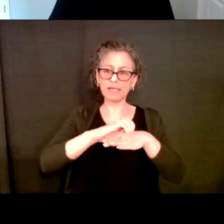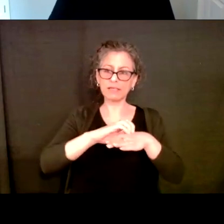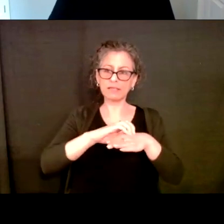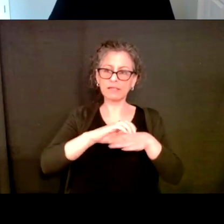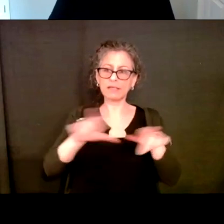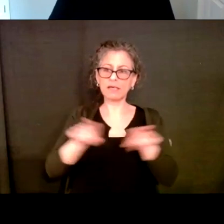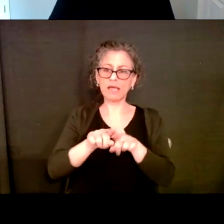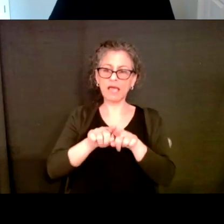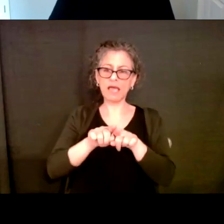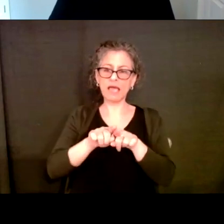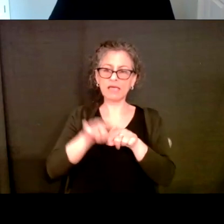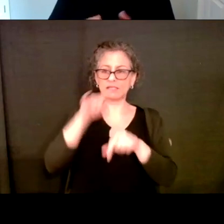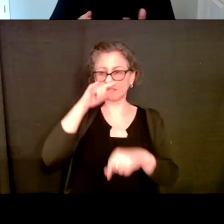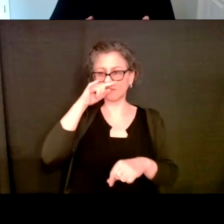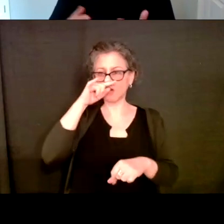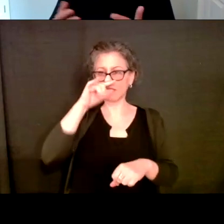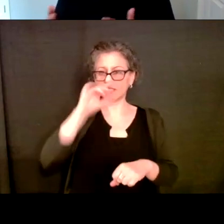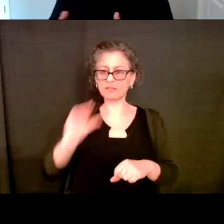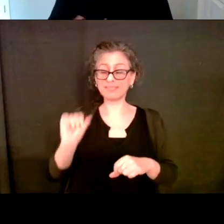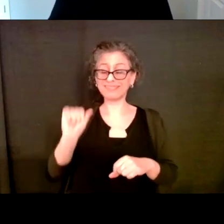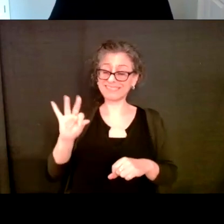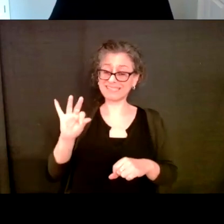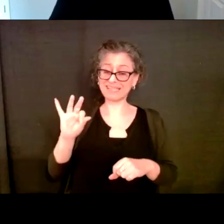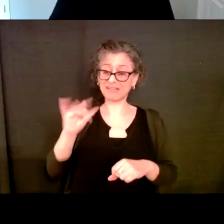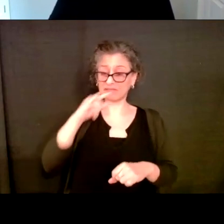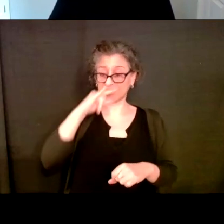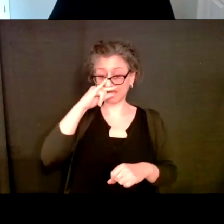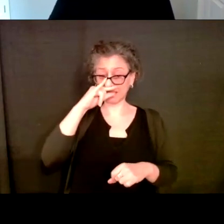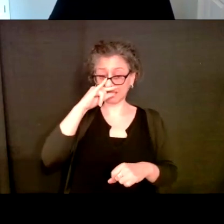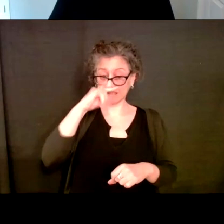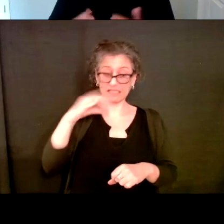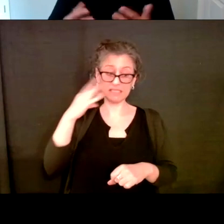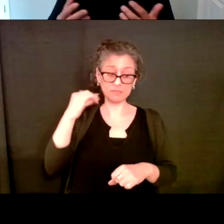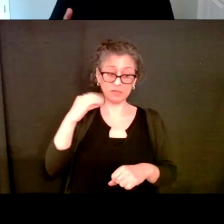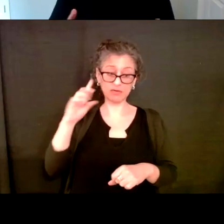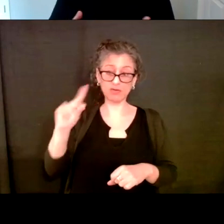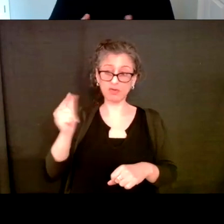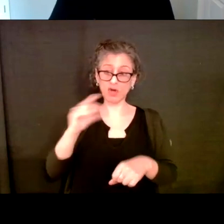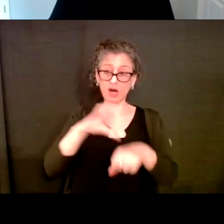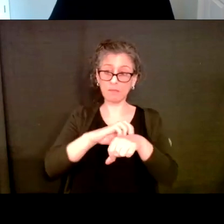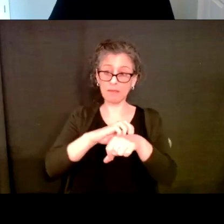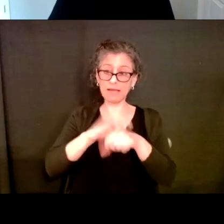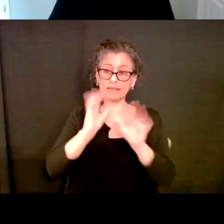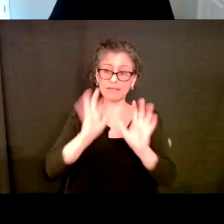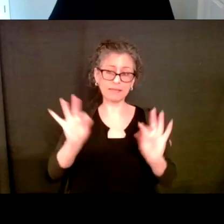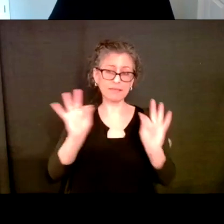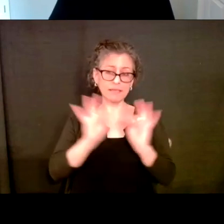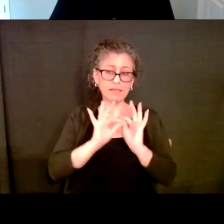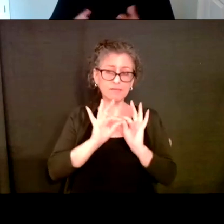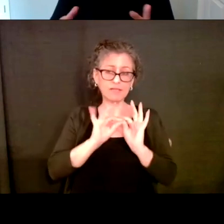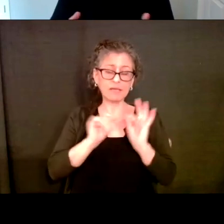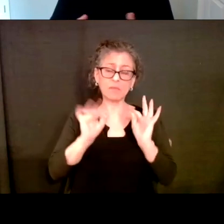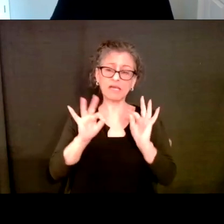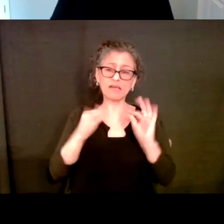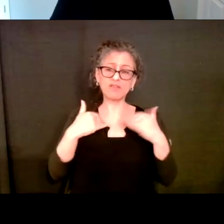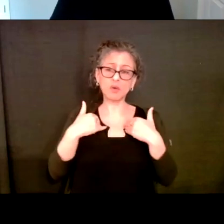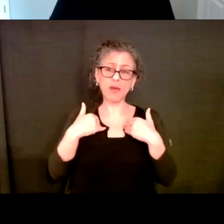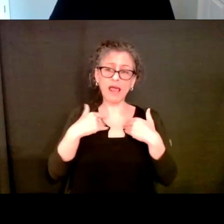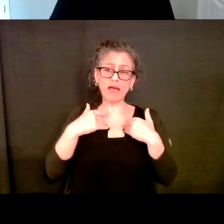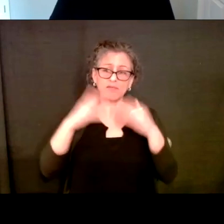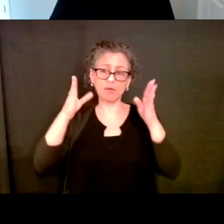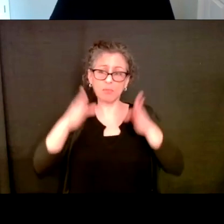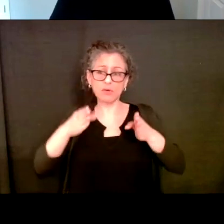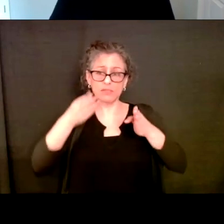Um, and so if the child is bitten by a dog, yes, that's significant. But if you have a caregiver